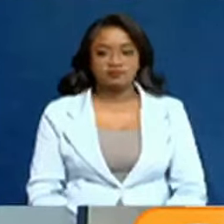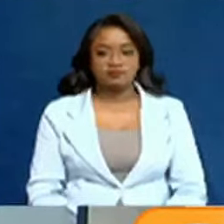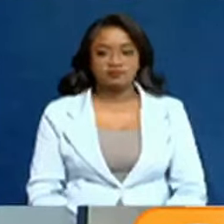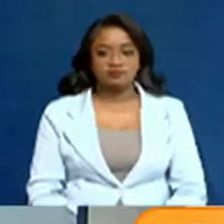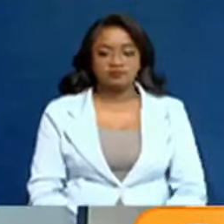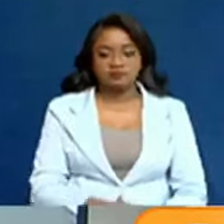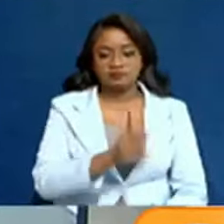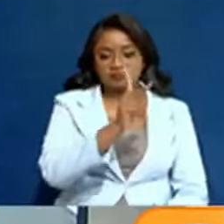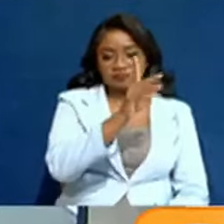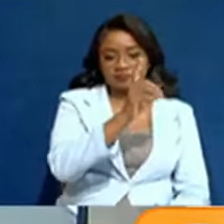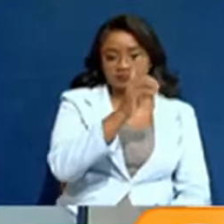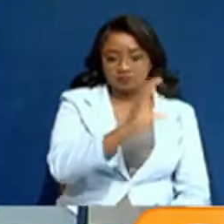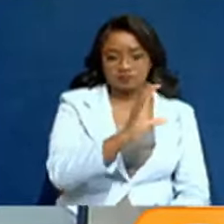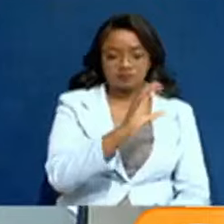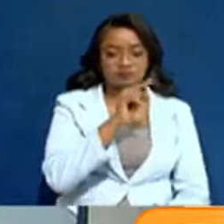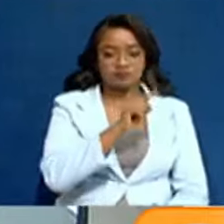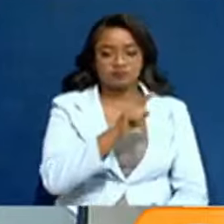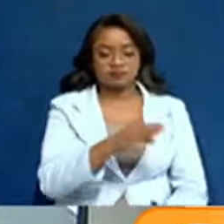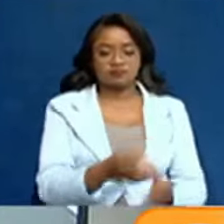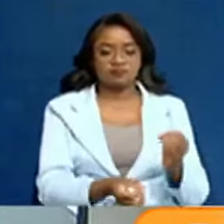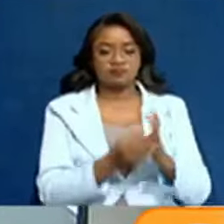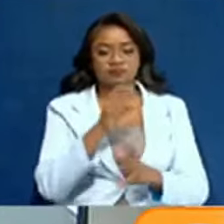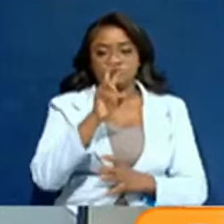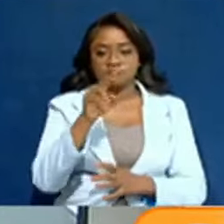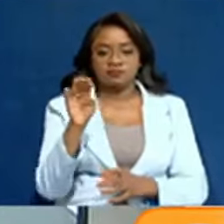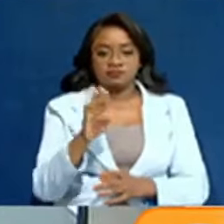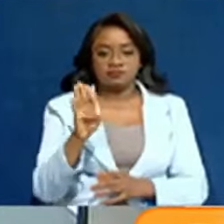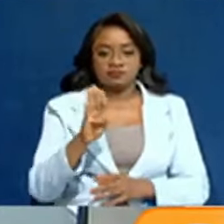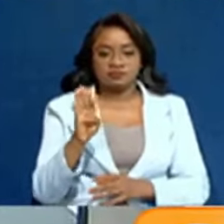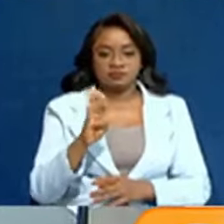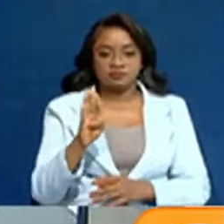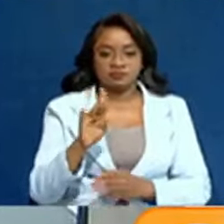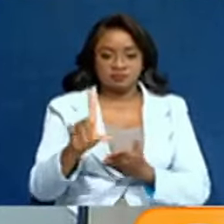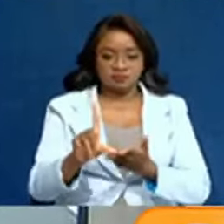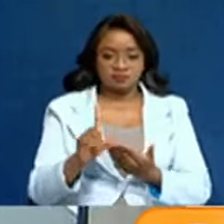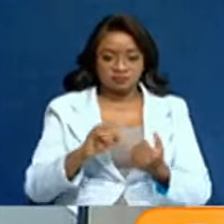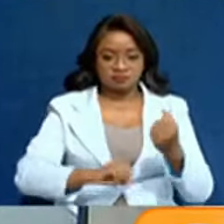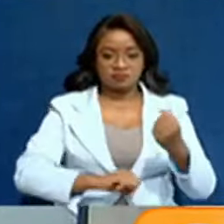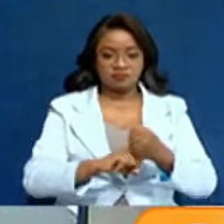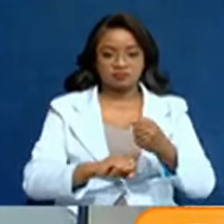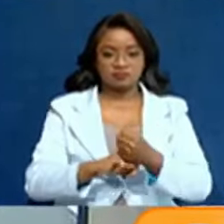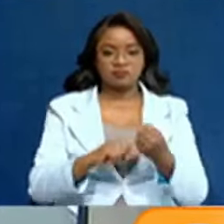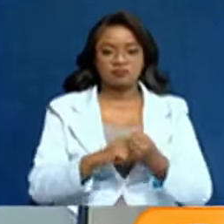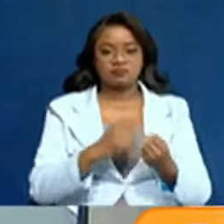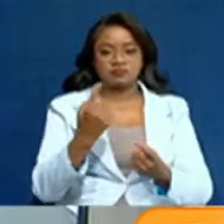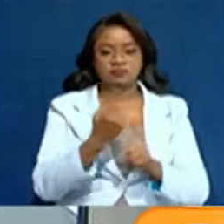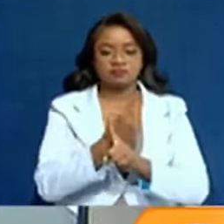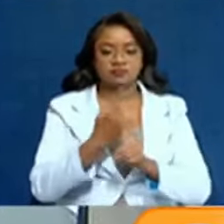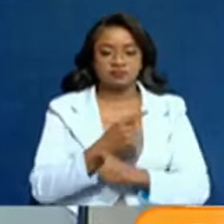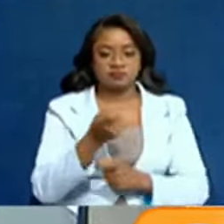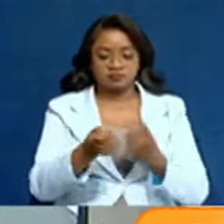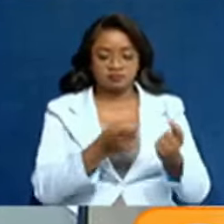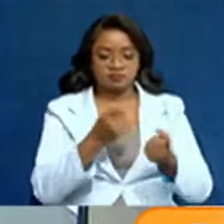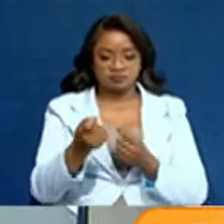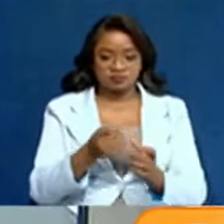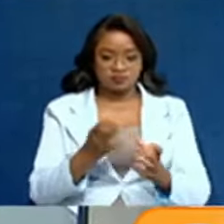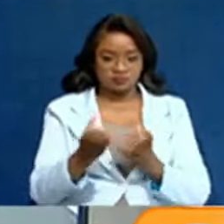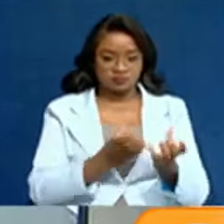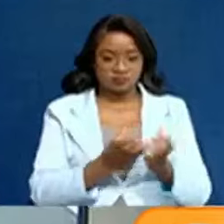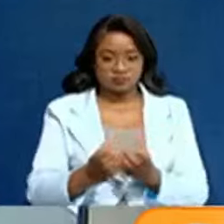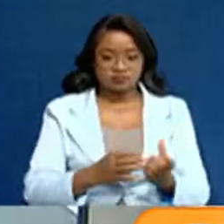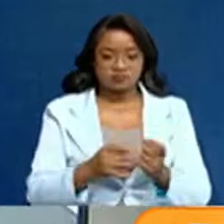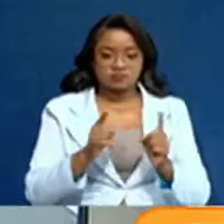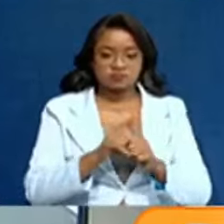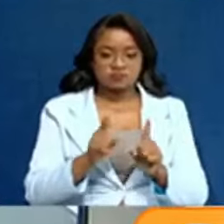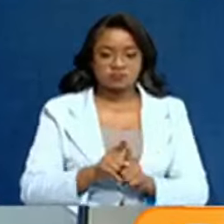Now, Kenya Development Corporation has launched a 2 billion shilling credit support for small and medium enterprises. The SME Fund is in